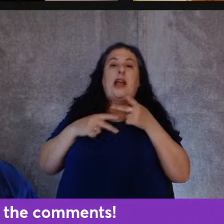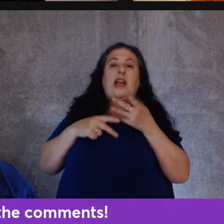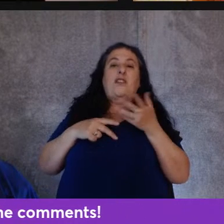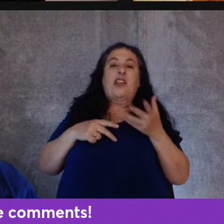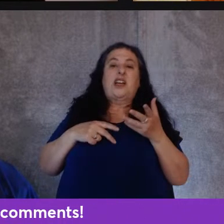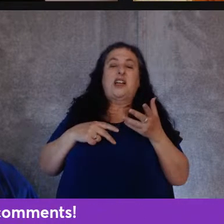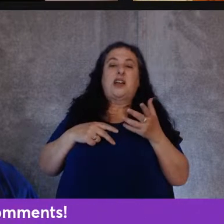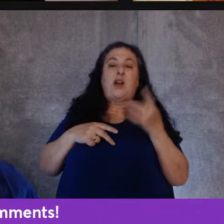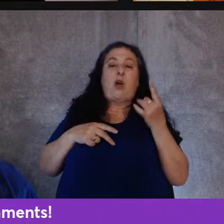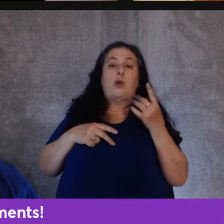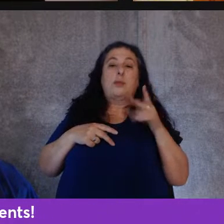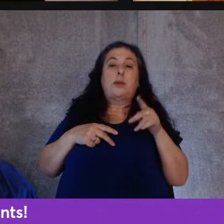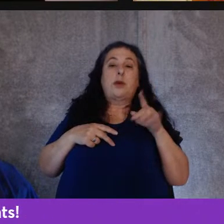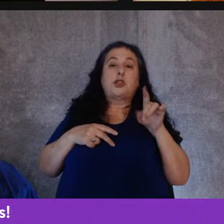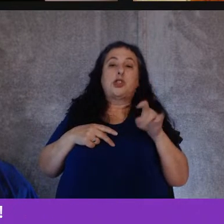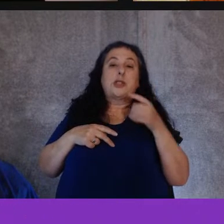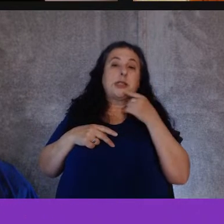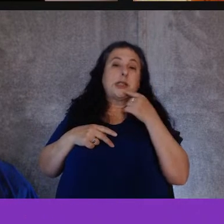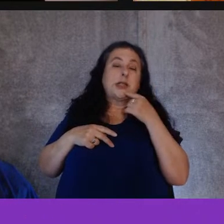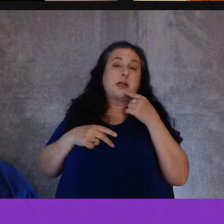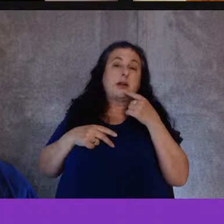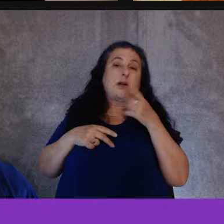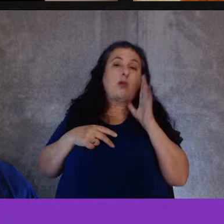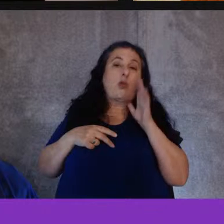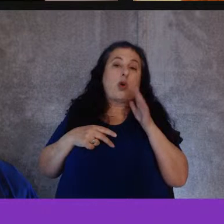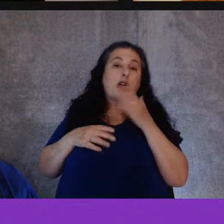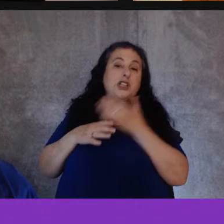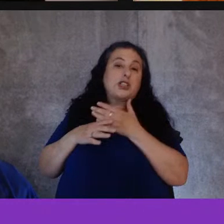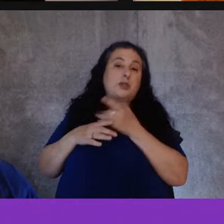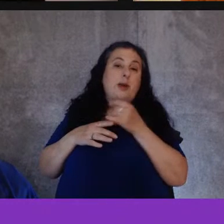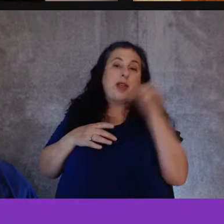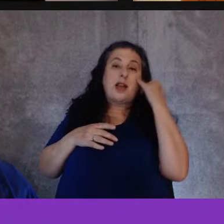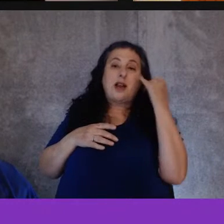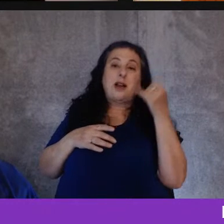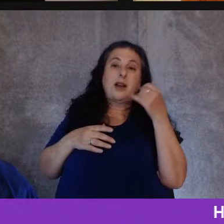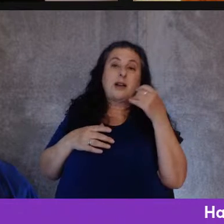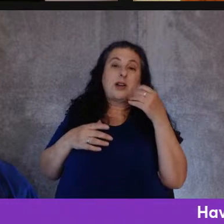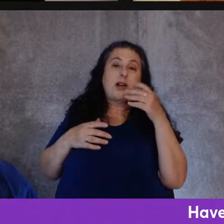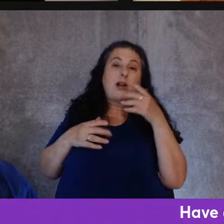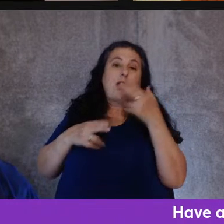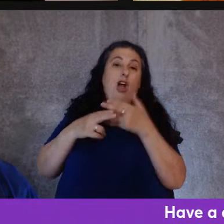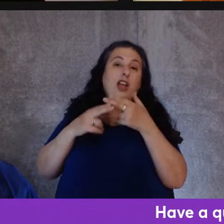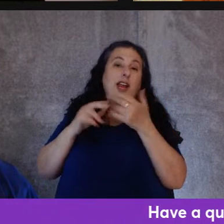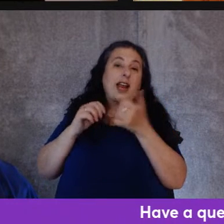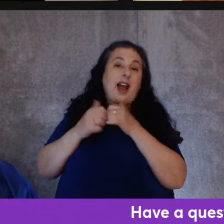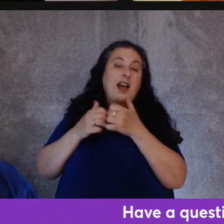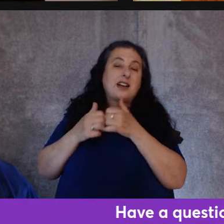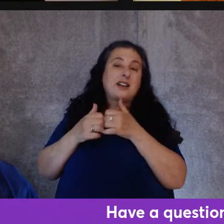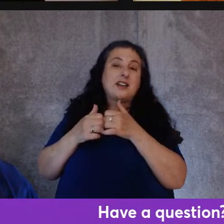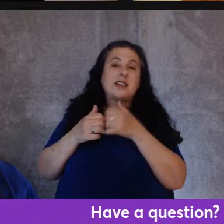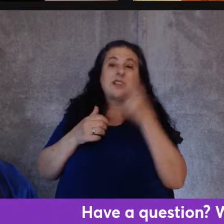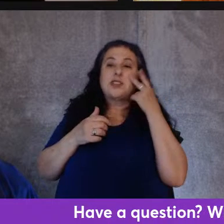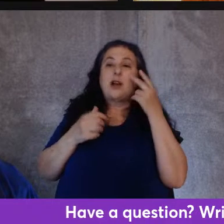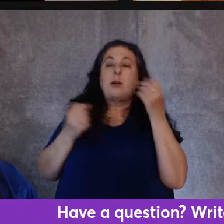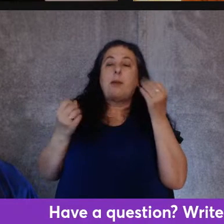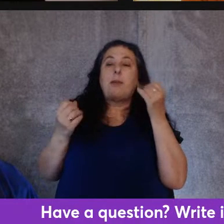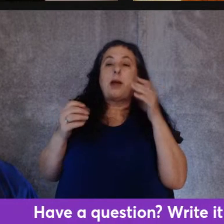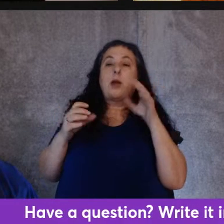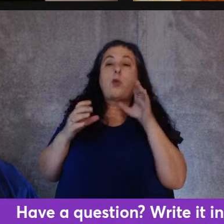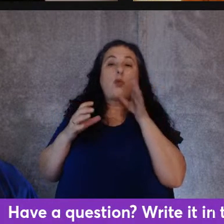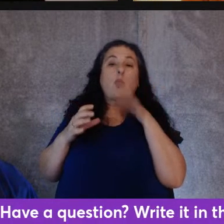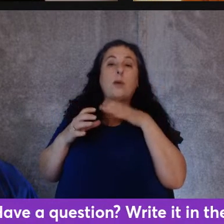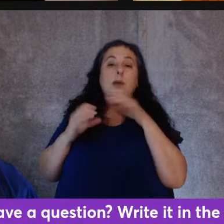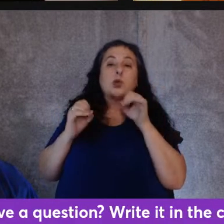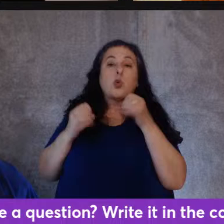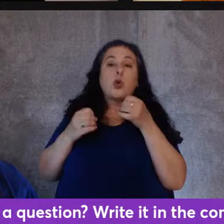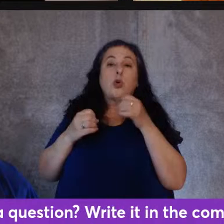were always people, I should say, always people that were disturbed by this idea of calling it a contest. I saw plenty of women's organizations